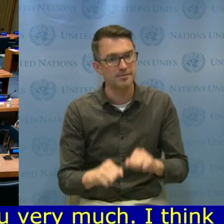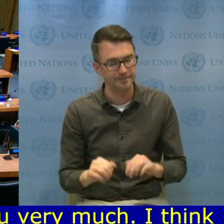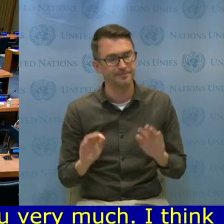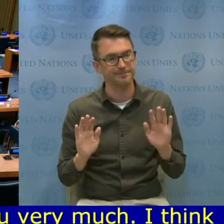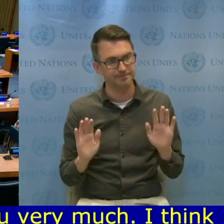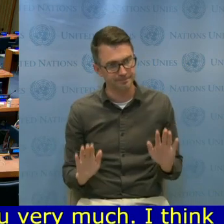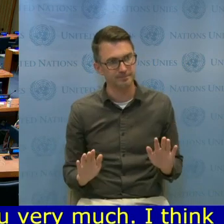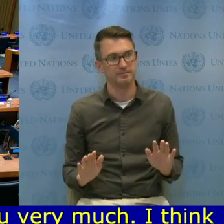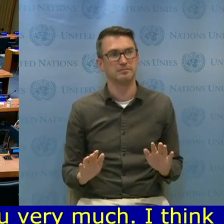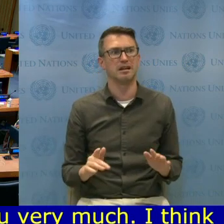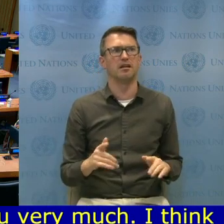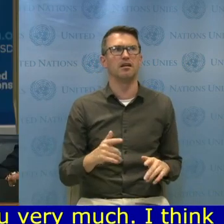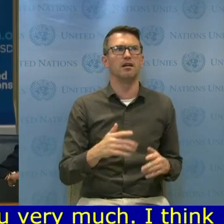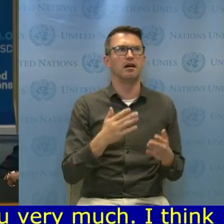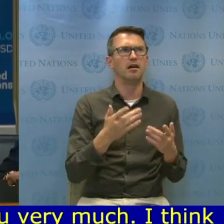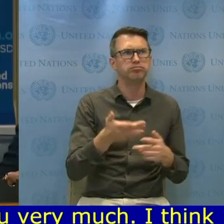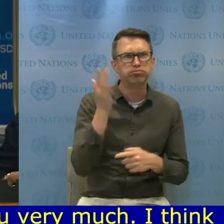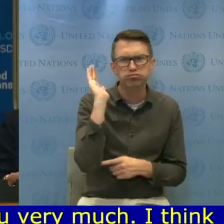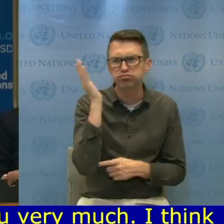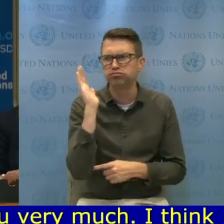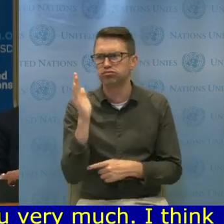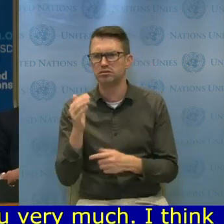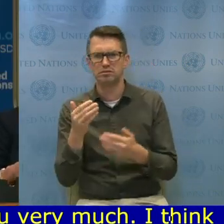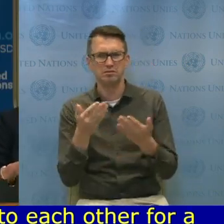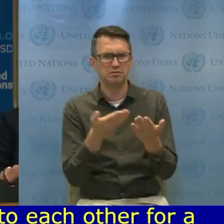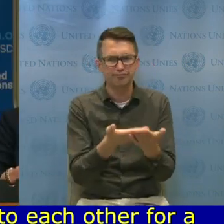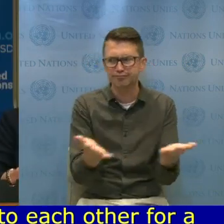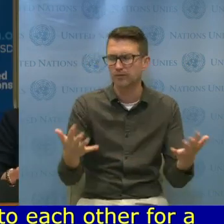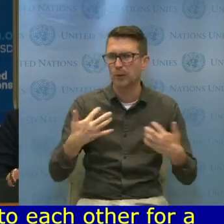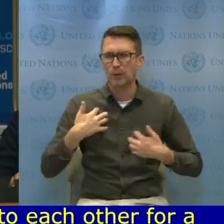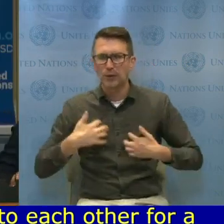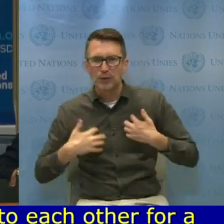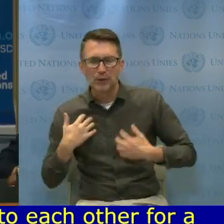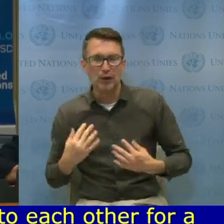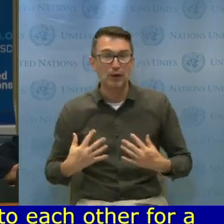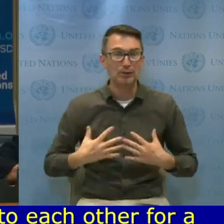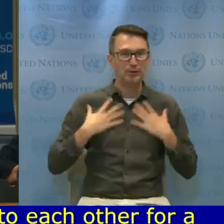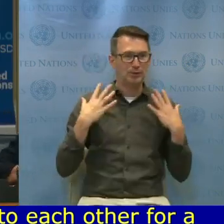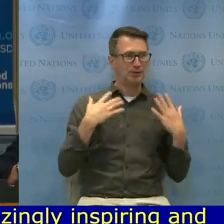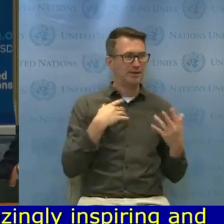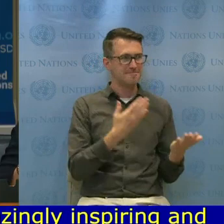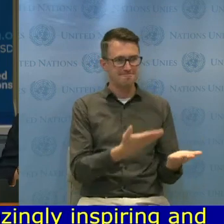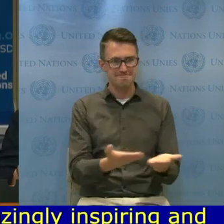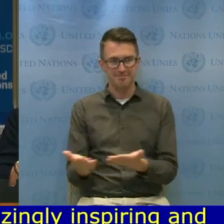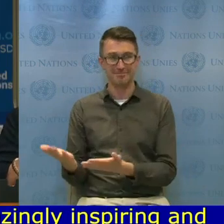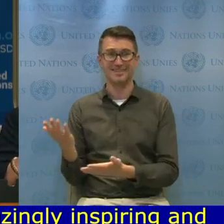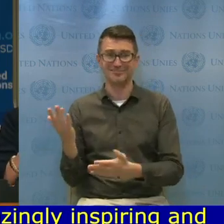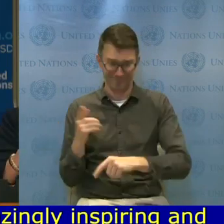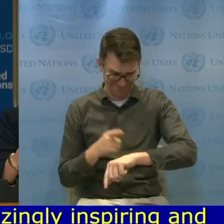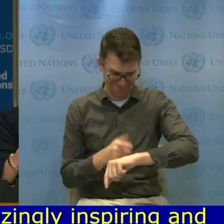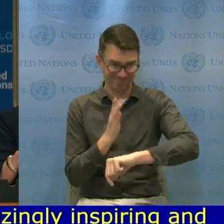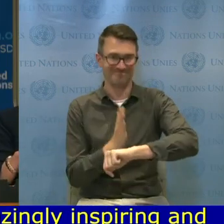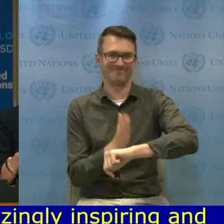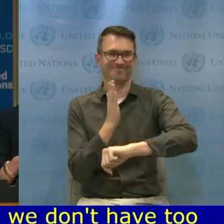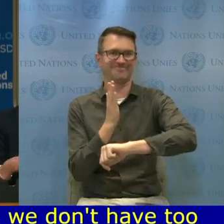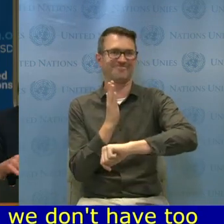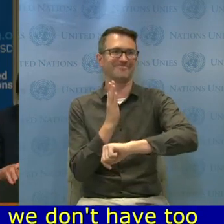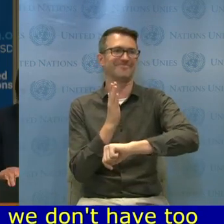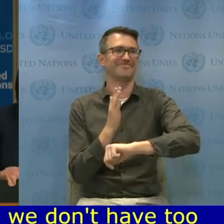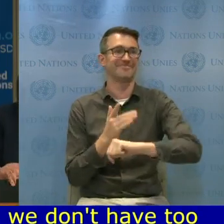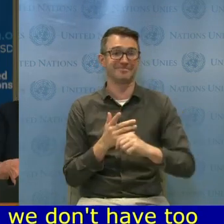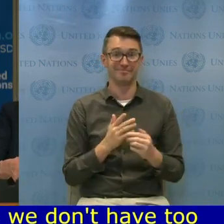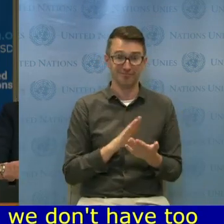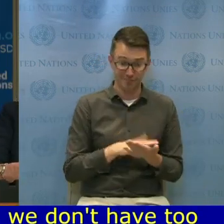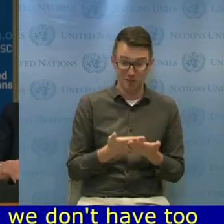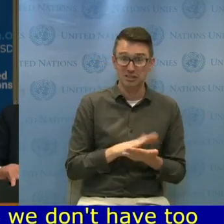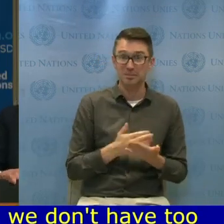of course, we don't have too much time because you have to understand that the translators are here for about 5 more minutes. So now what I